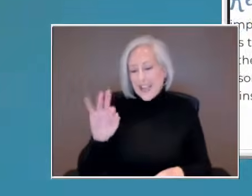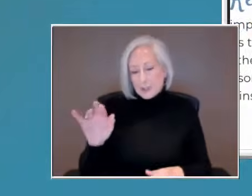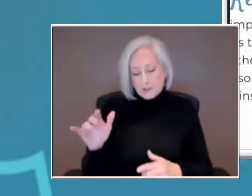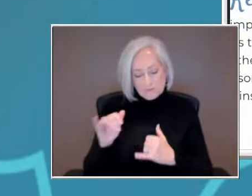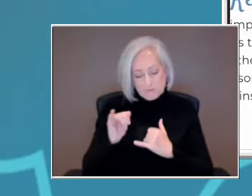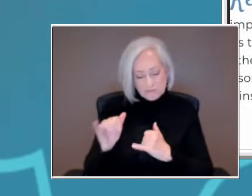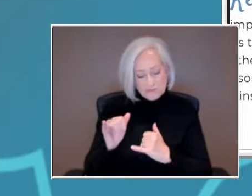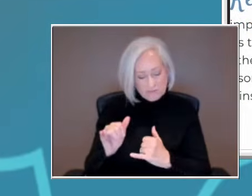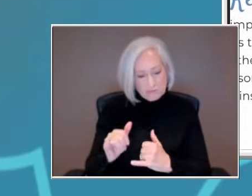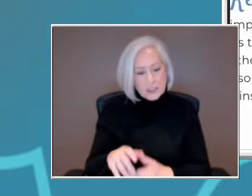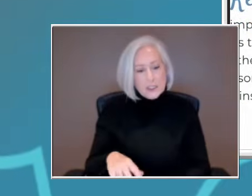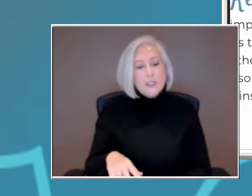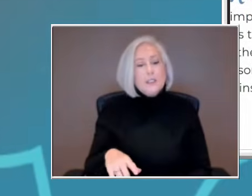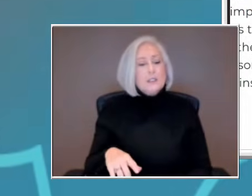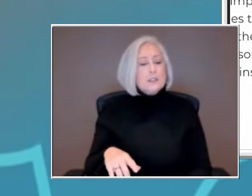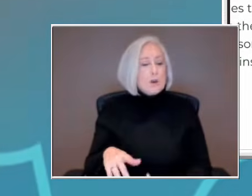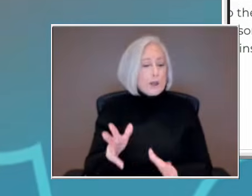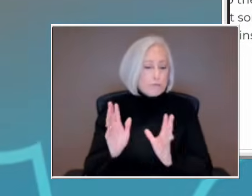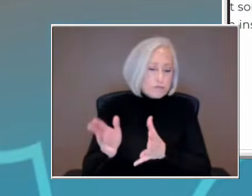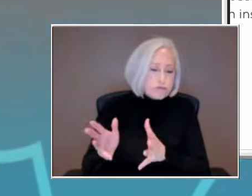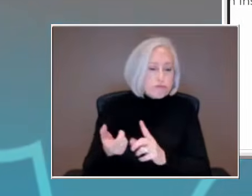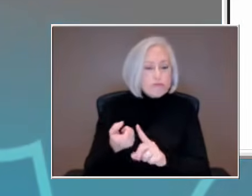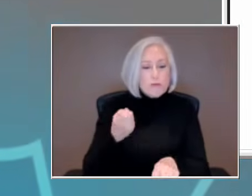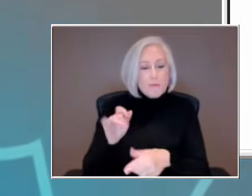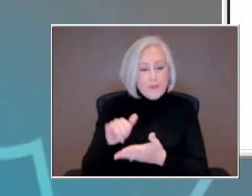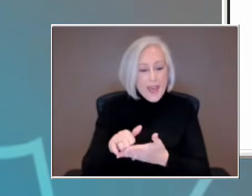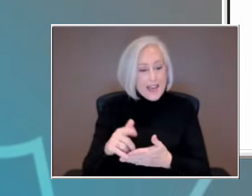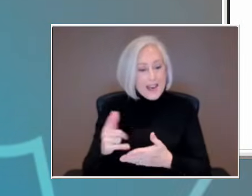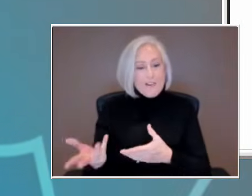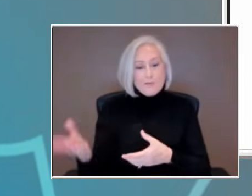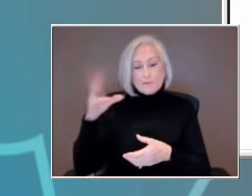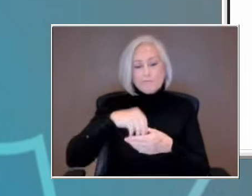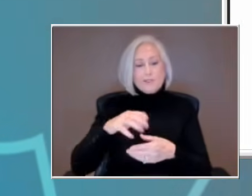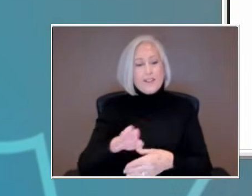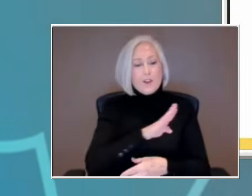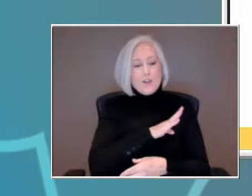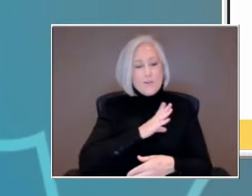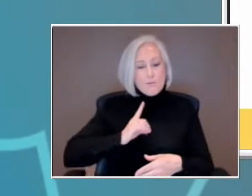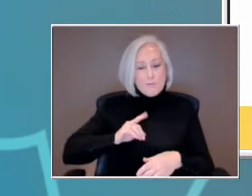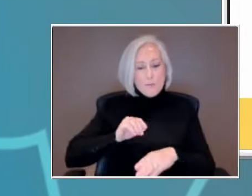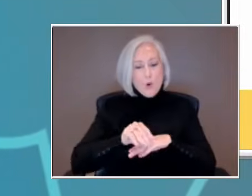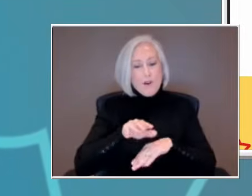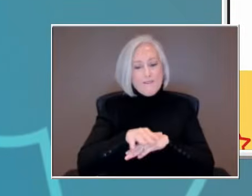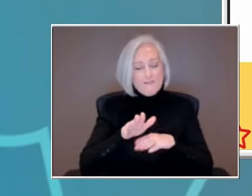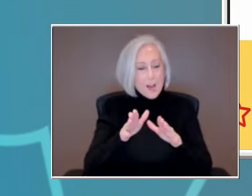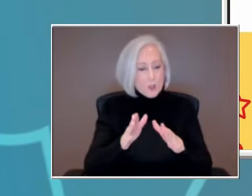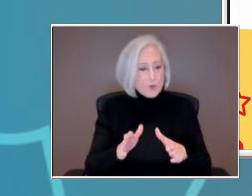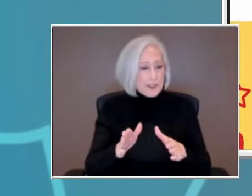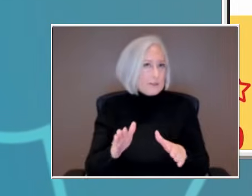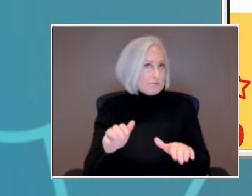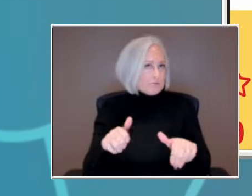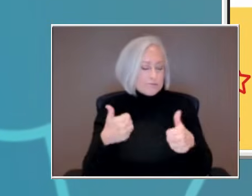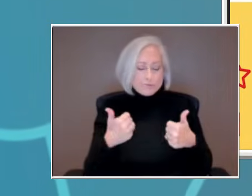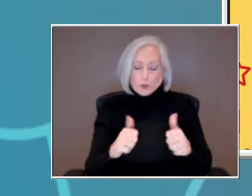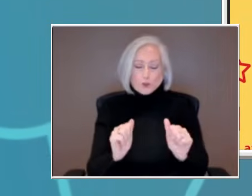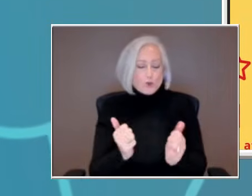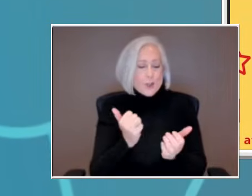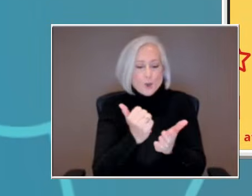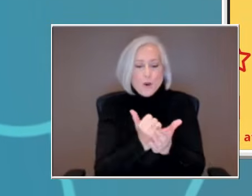through that. And I've been on their advisory board ever since, trying to help in some way, however I